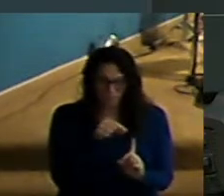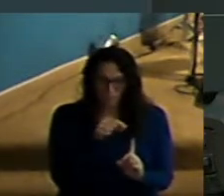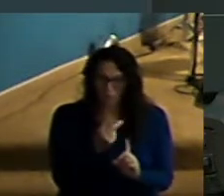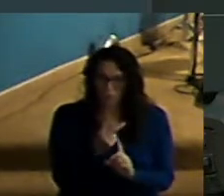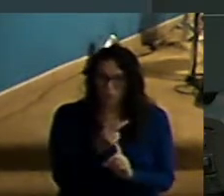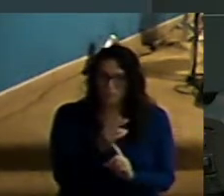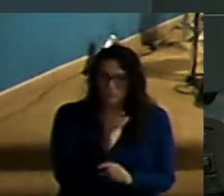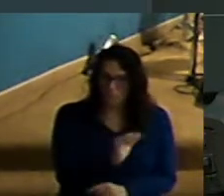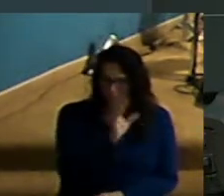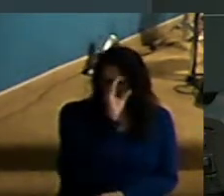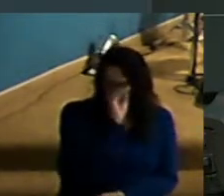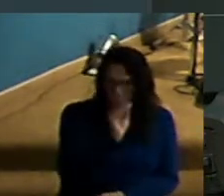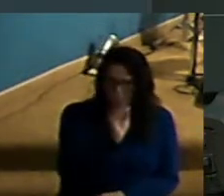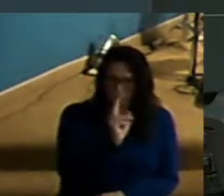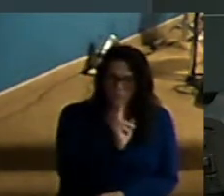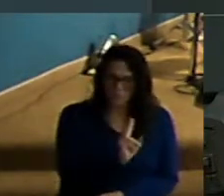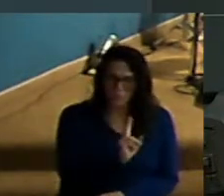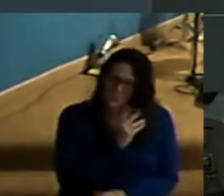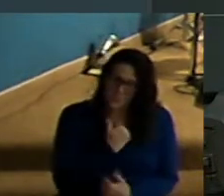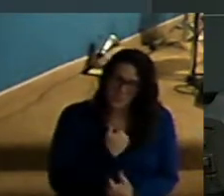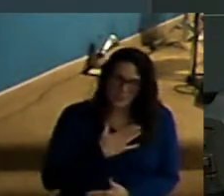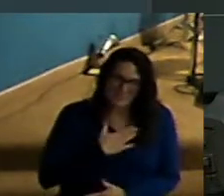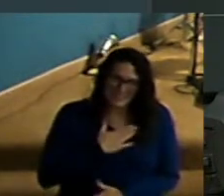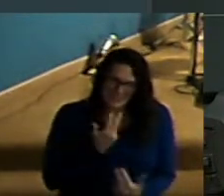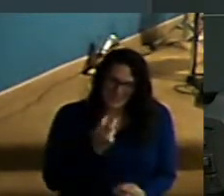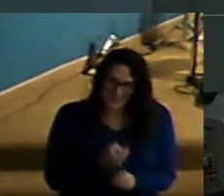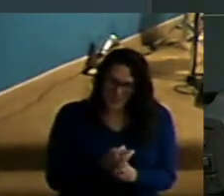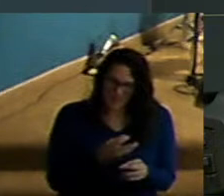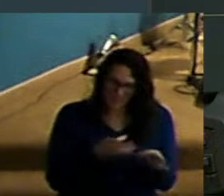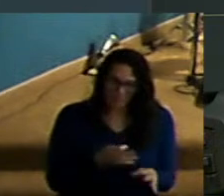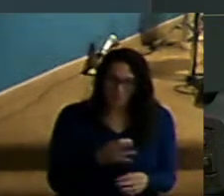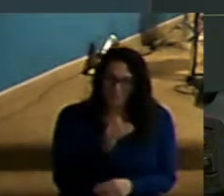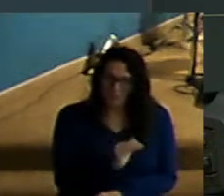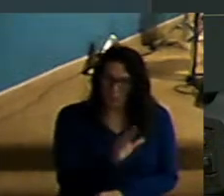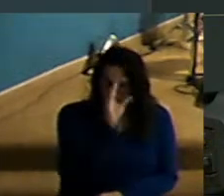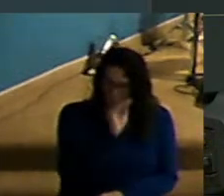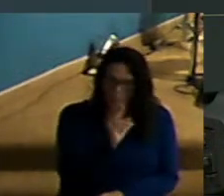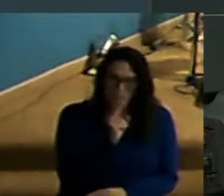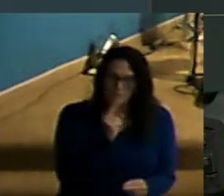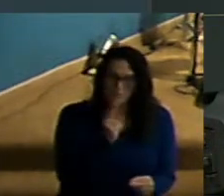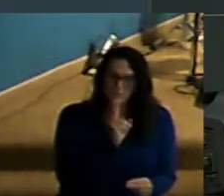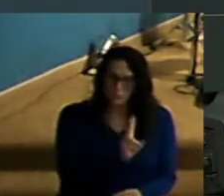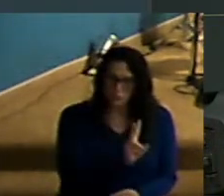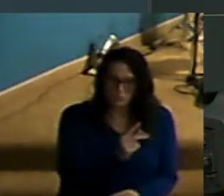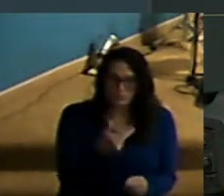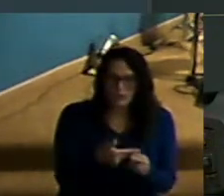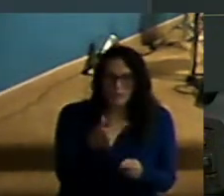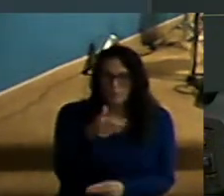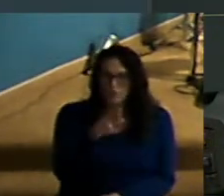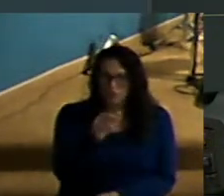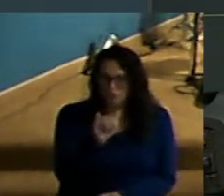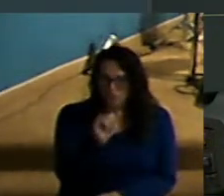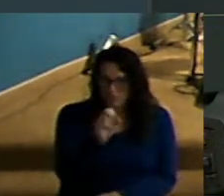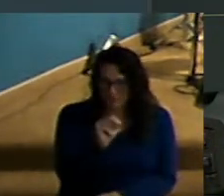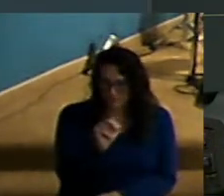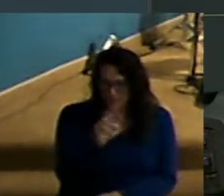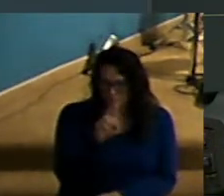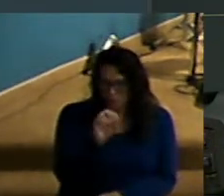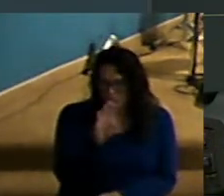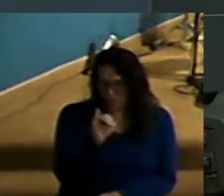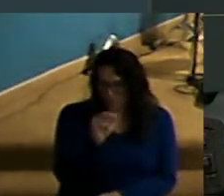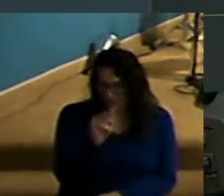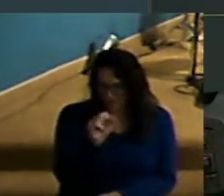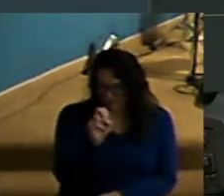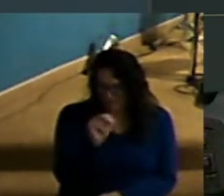a two-year-old. Oh, this was a hard one. There's a two-year-old by the name of Grayson Robinson who